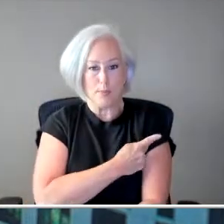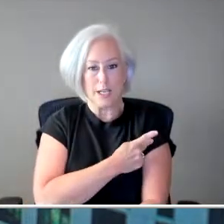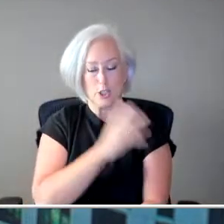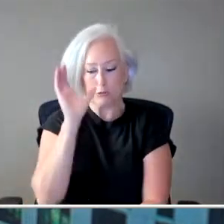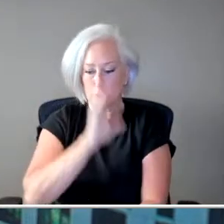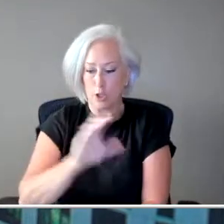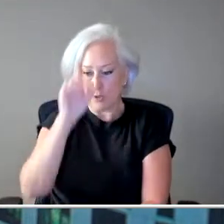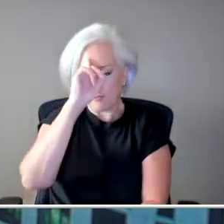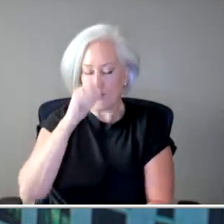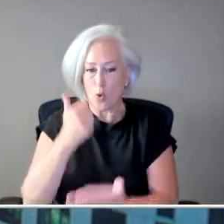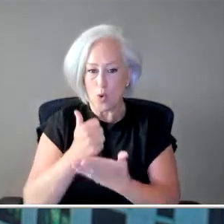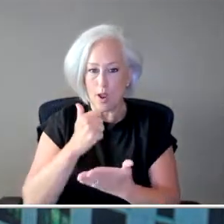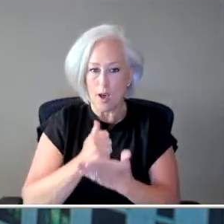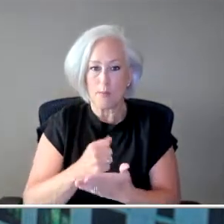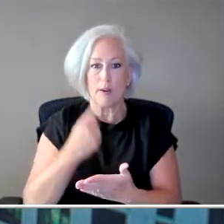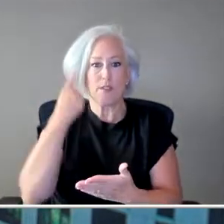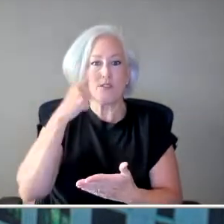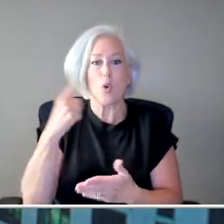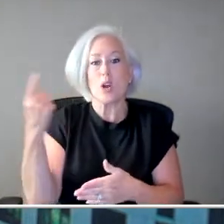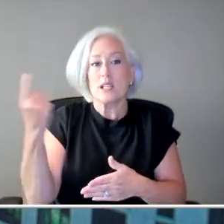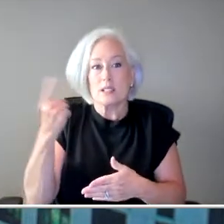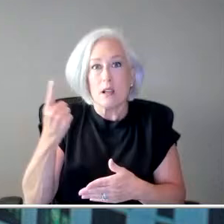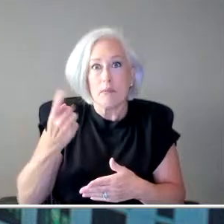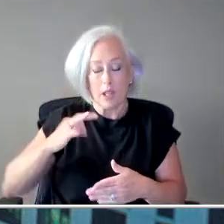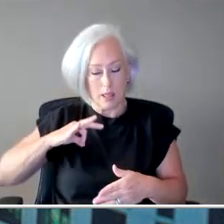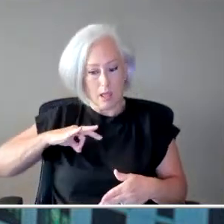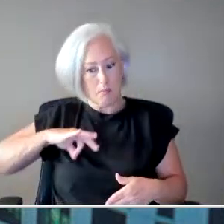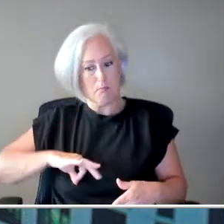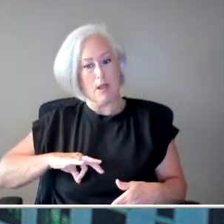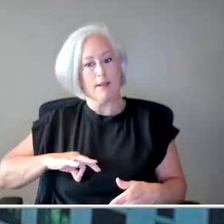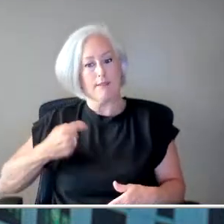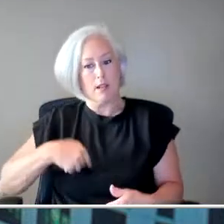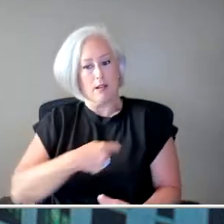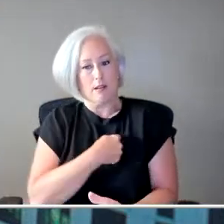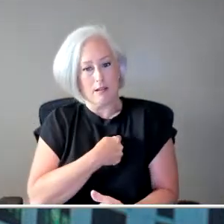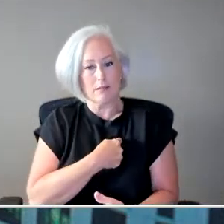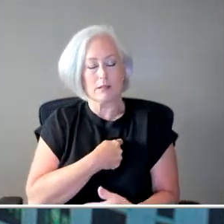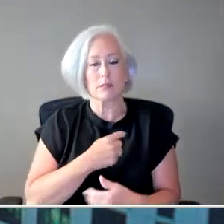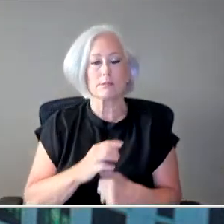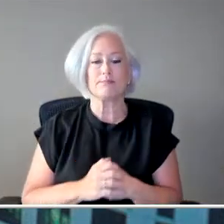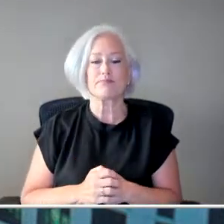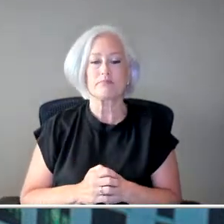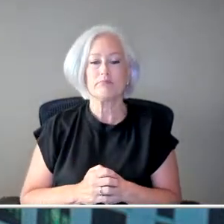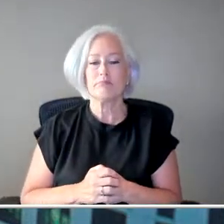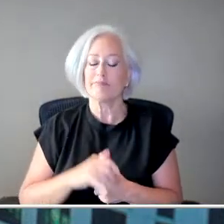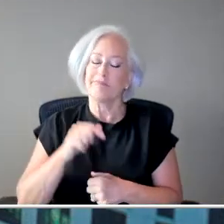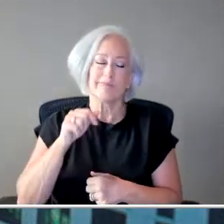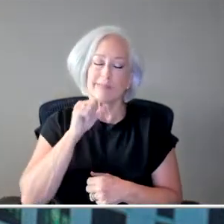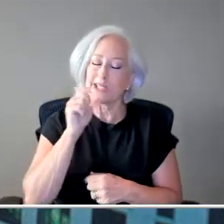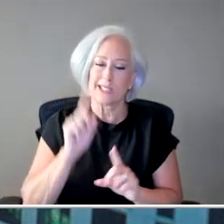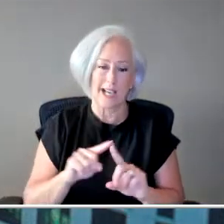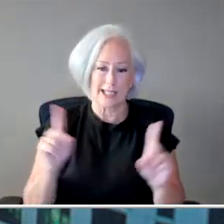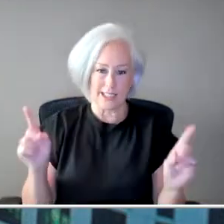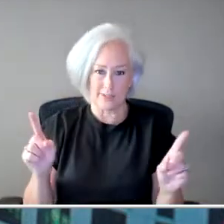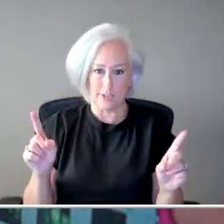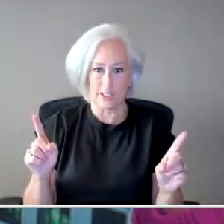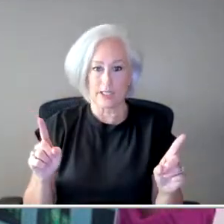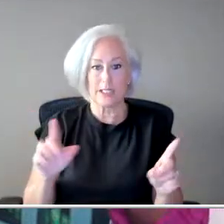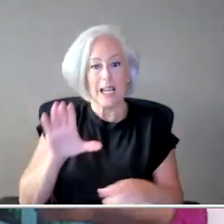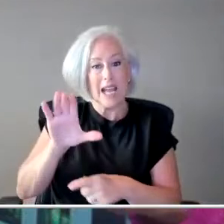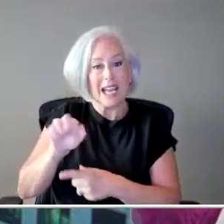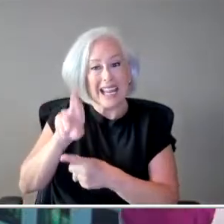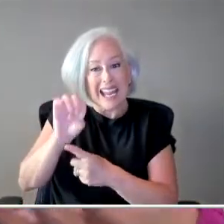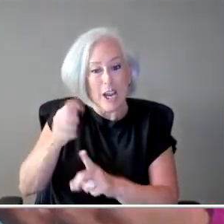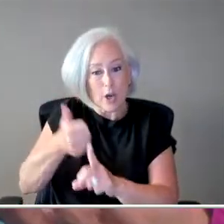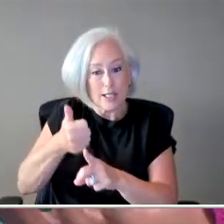that are beneficially treated with that care, and this is no different. Care is holistic, so just